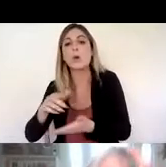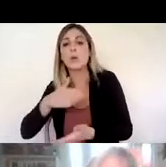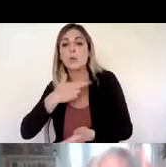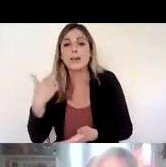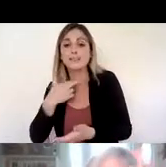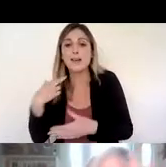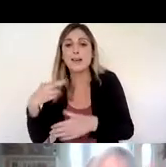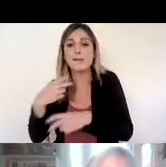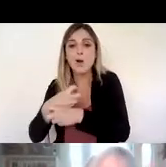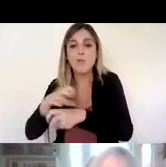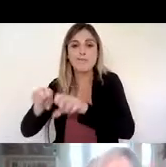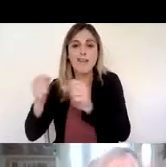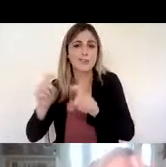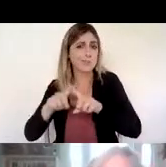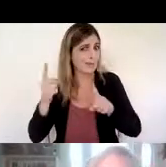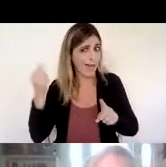dairy industry. So of course